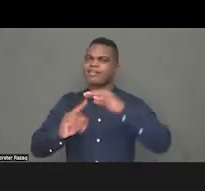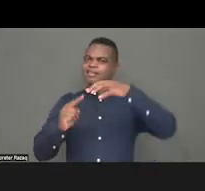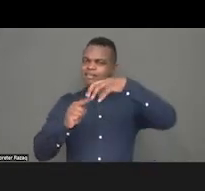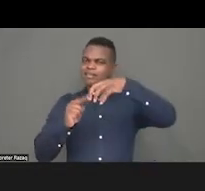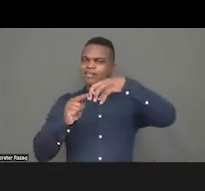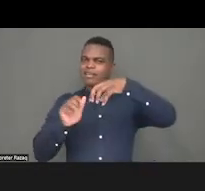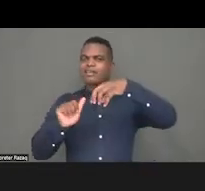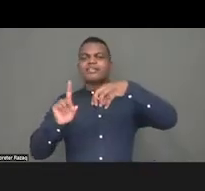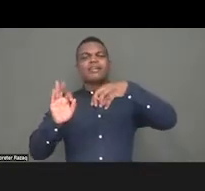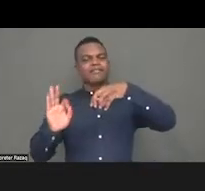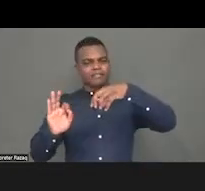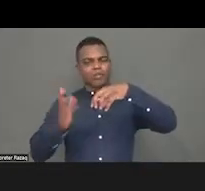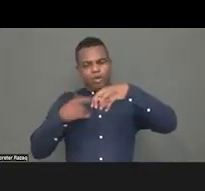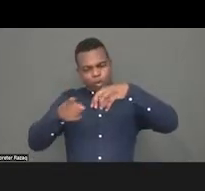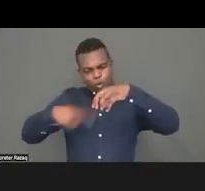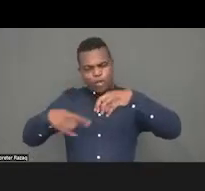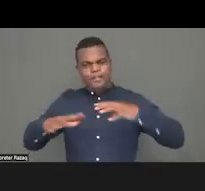has already 44